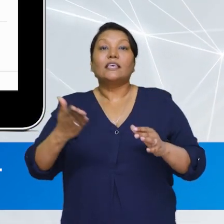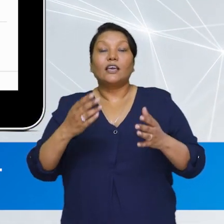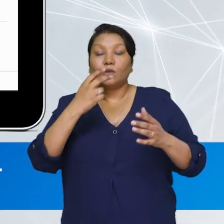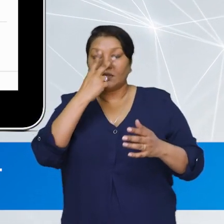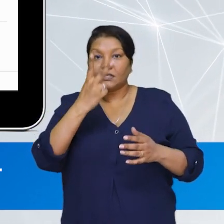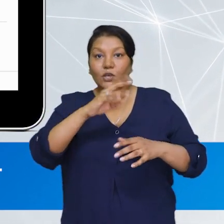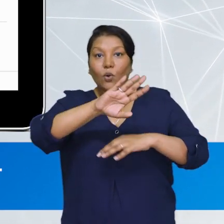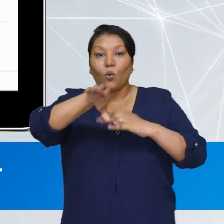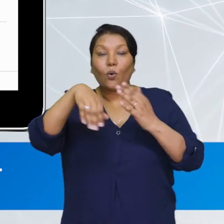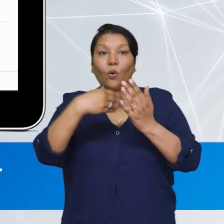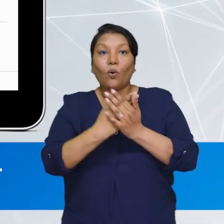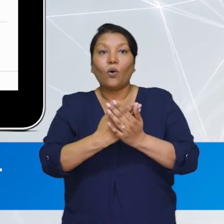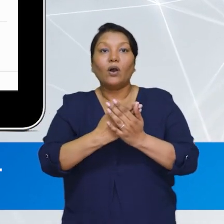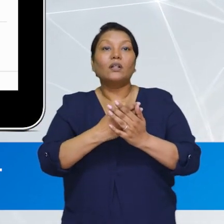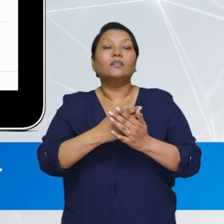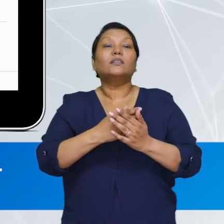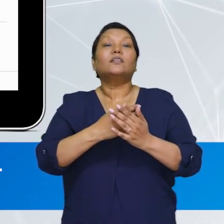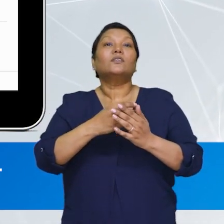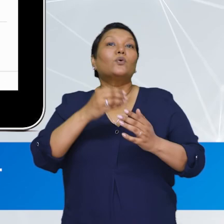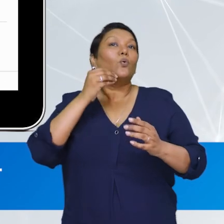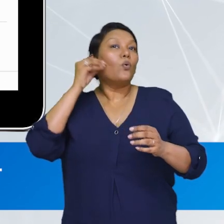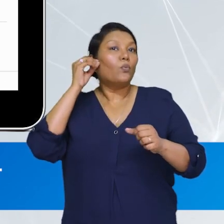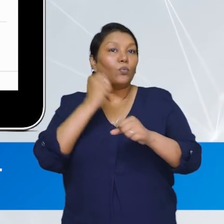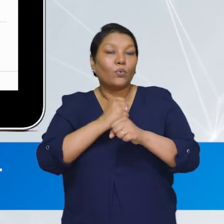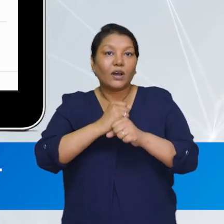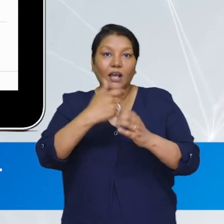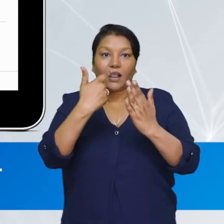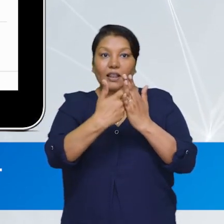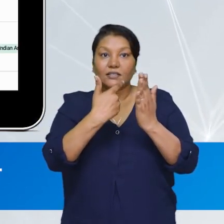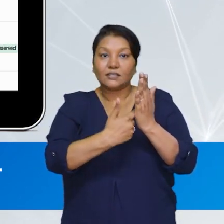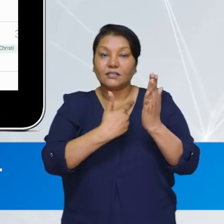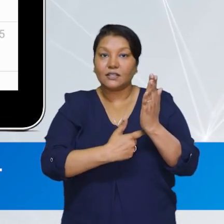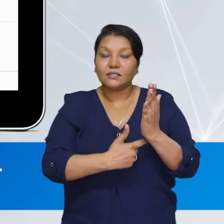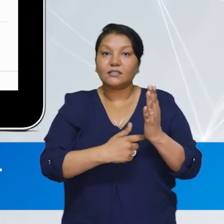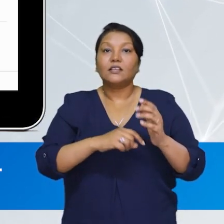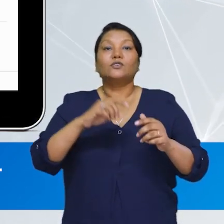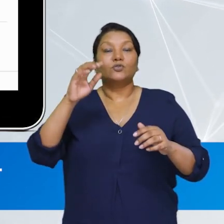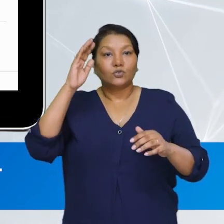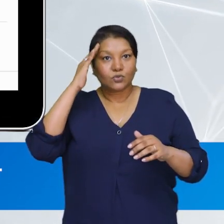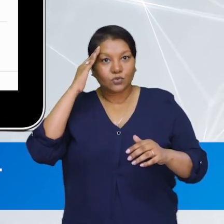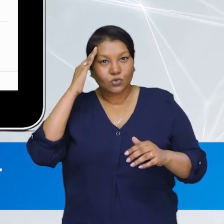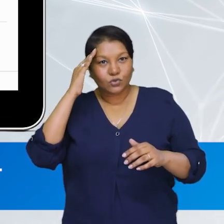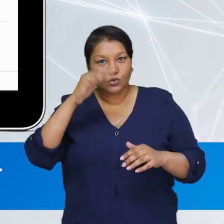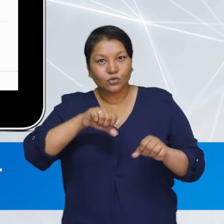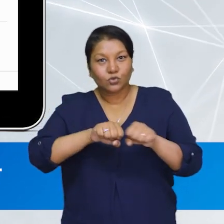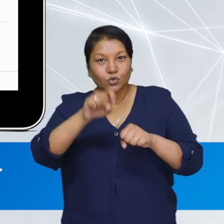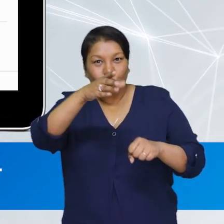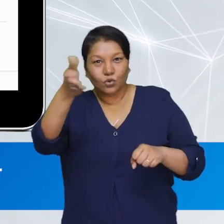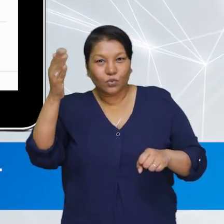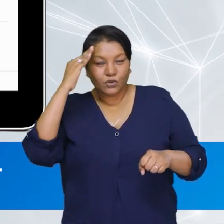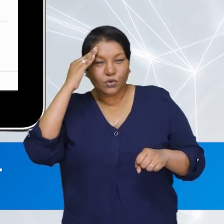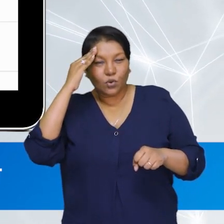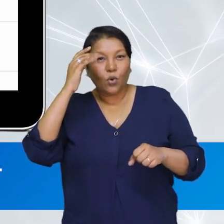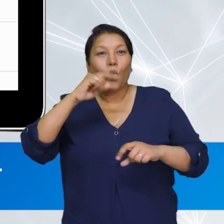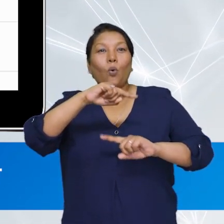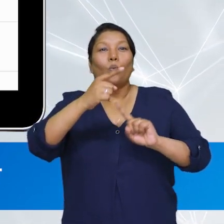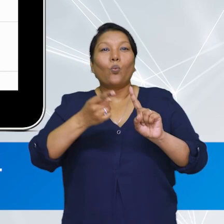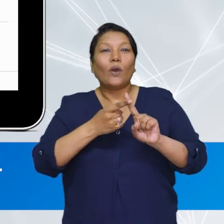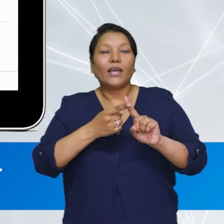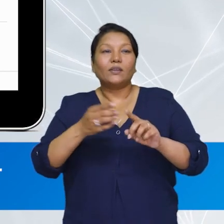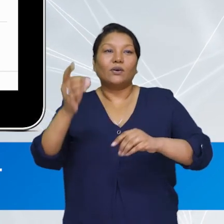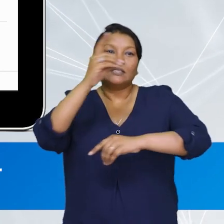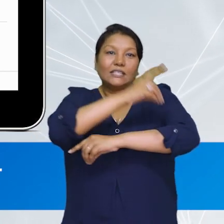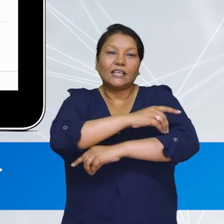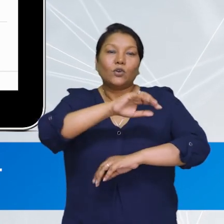It's valuable to show you how to use the calendar function so you can get a good picture of when all your different assignments